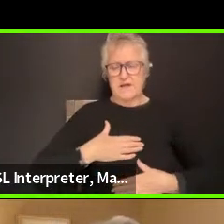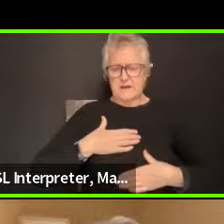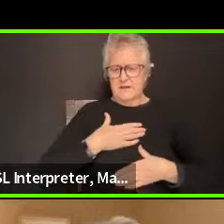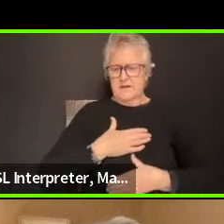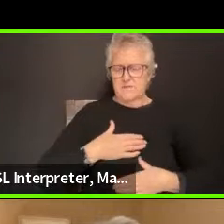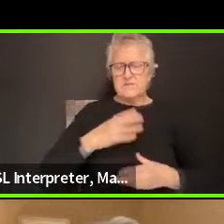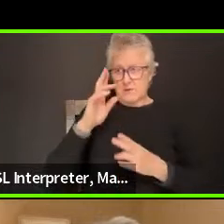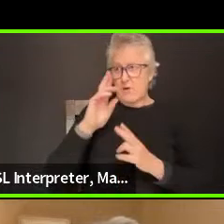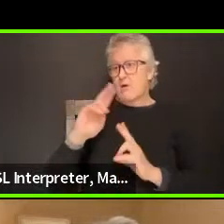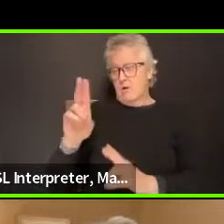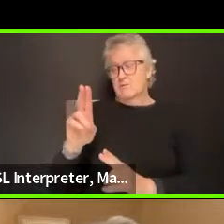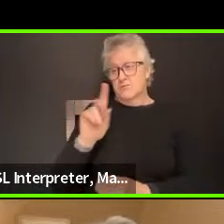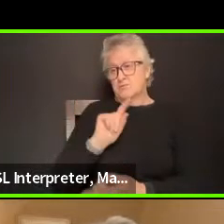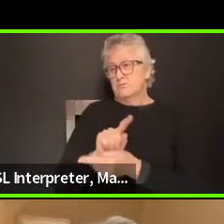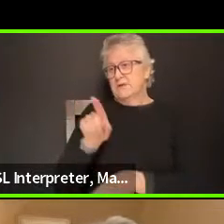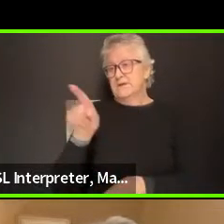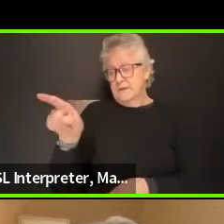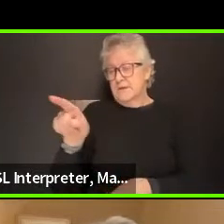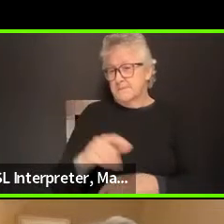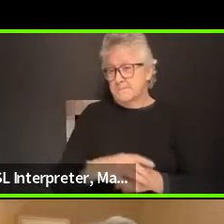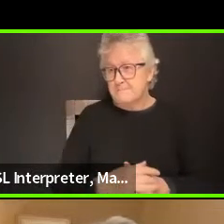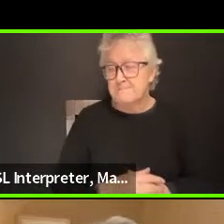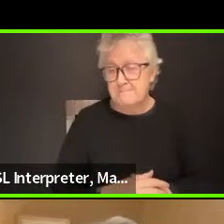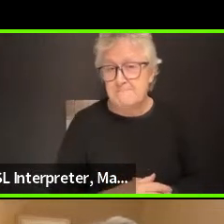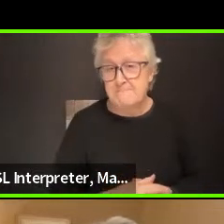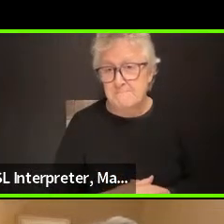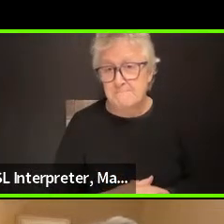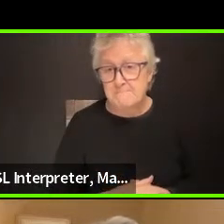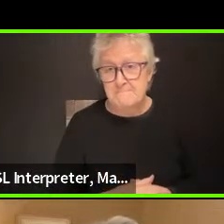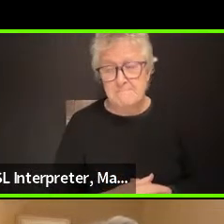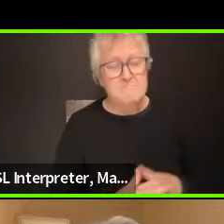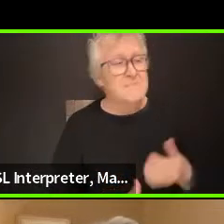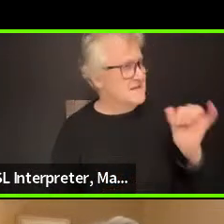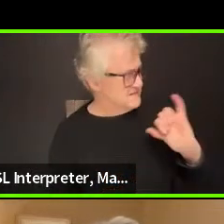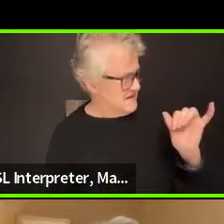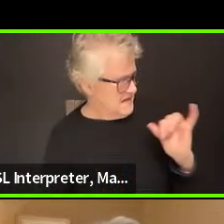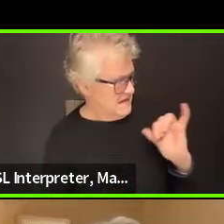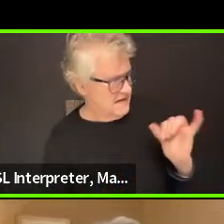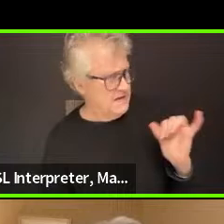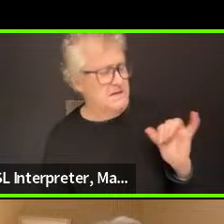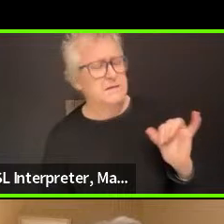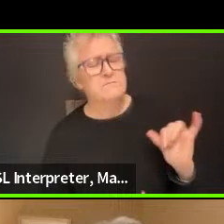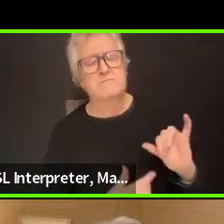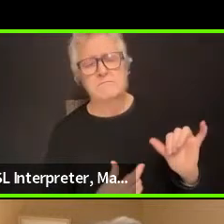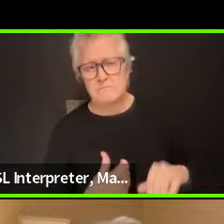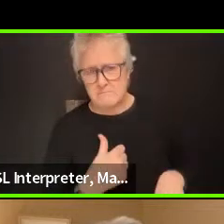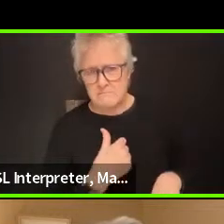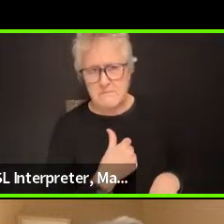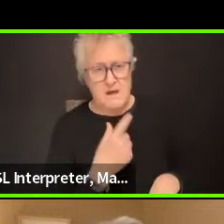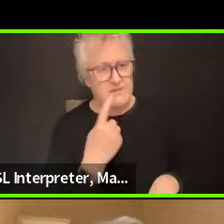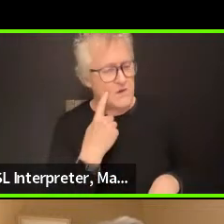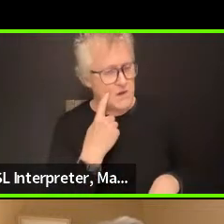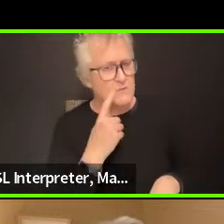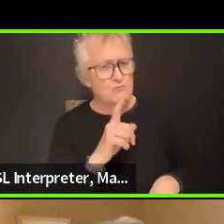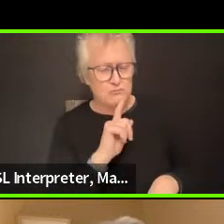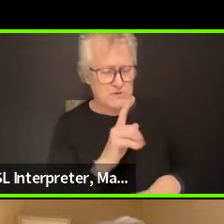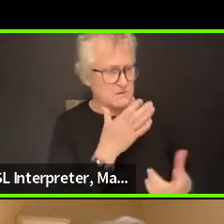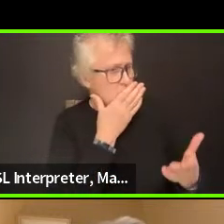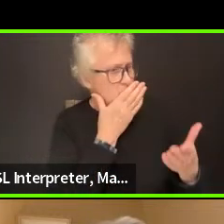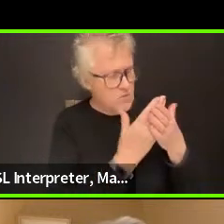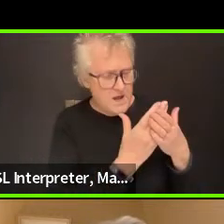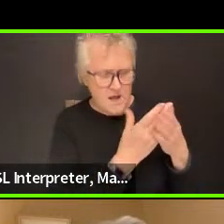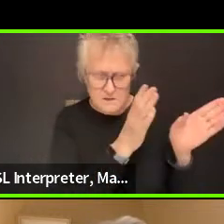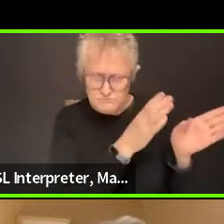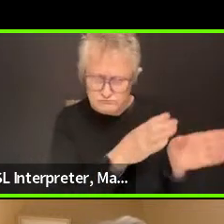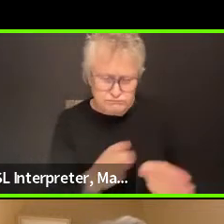opportunity. Yeah, likewise. I thought it was a really well put together